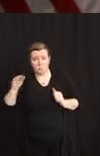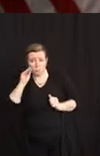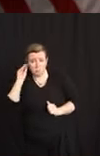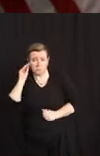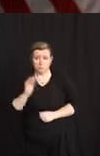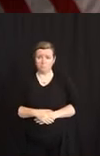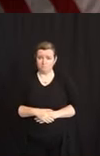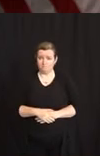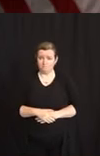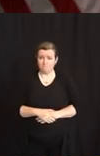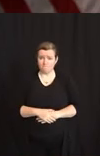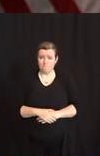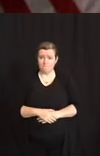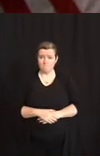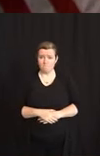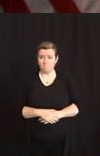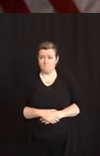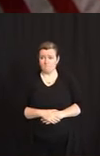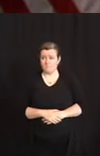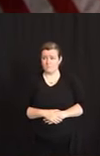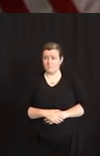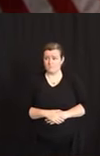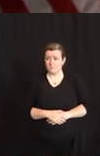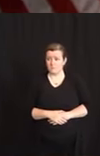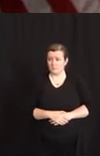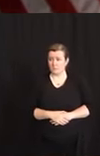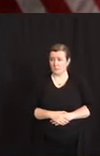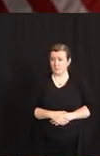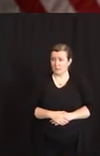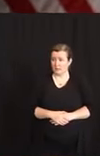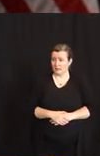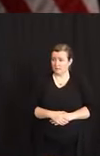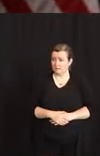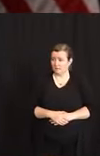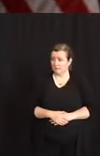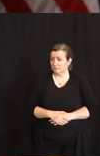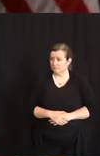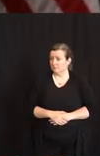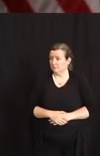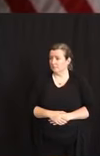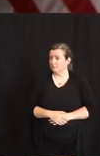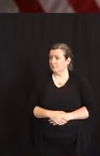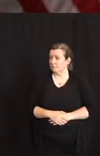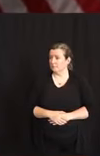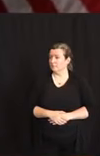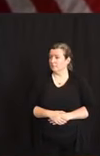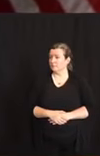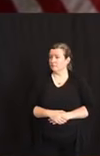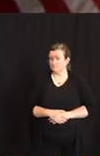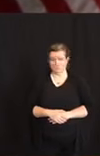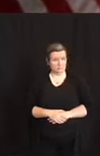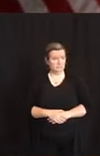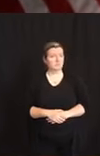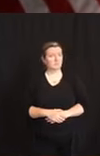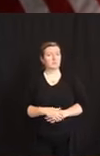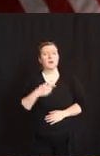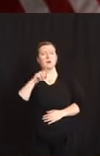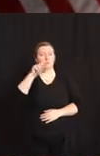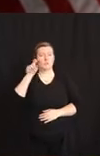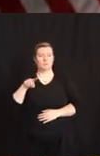No? You're good? Dave, we're coming down to you. And please keep Elise in mind as you ask. Yes, I shall try. Thank